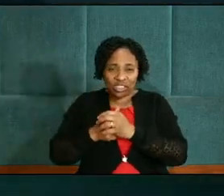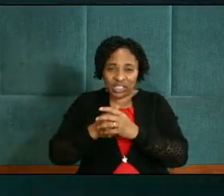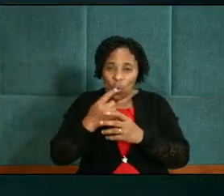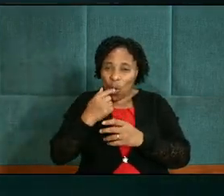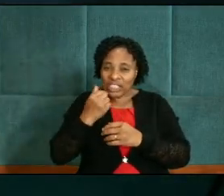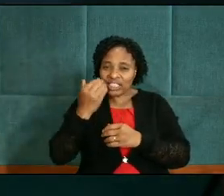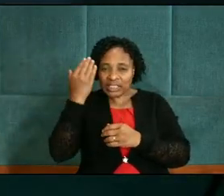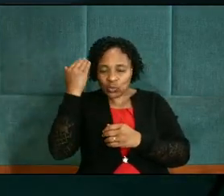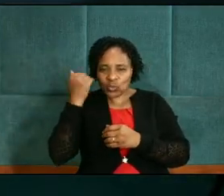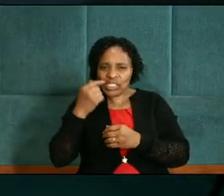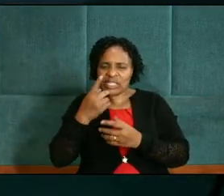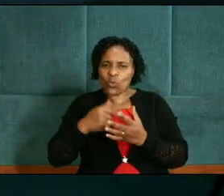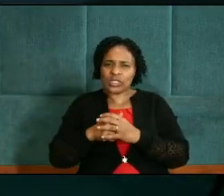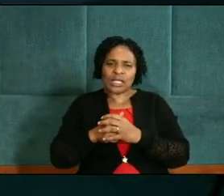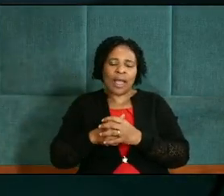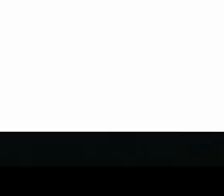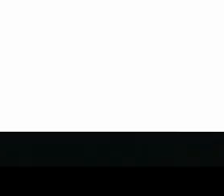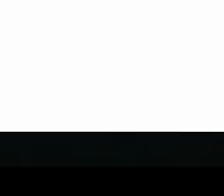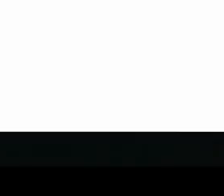It is the abiding